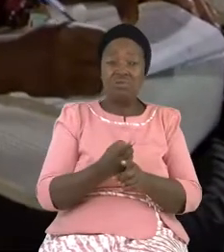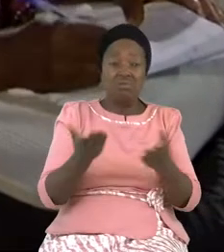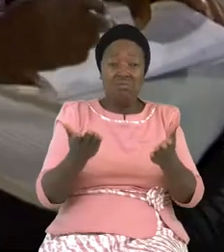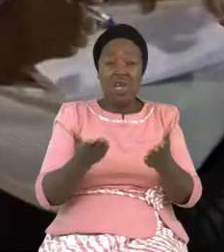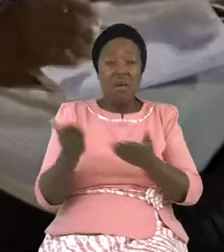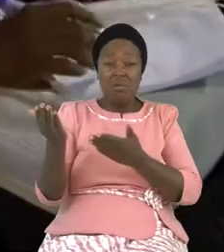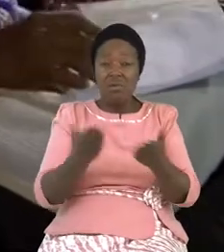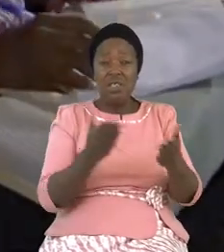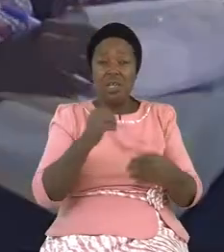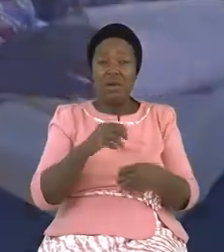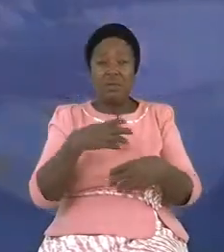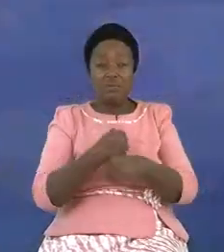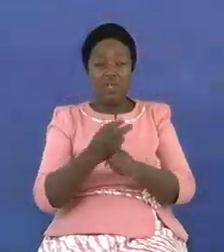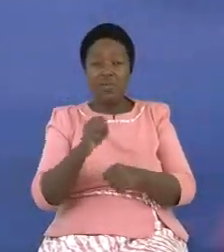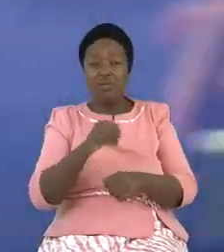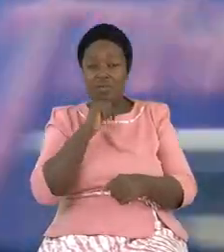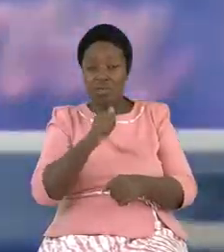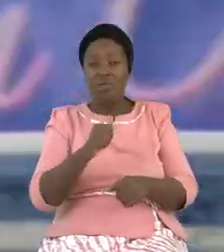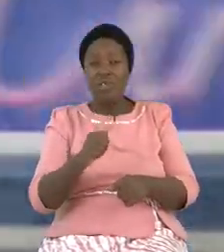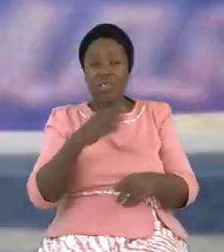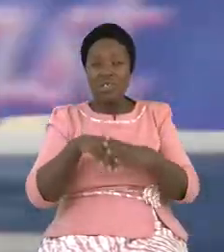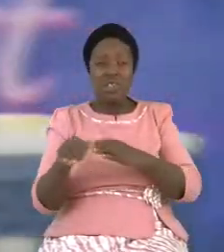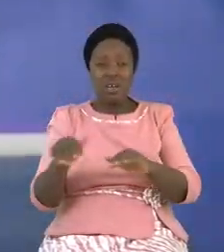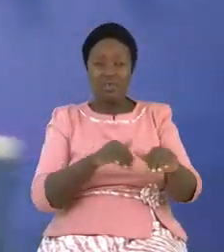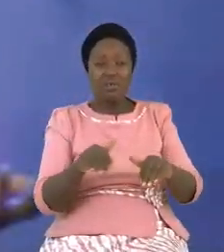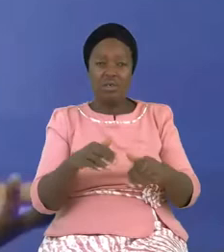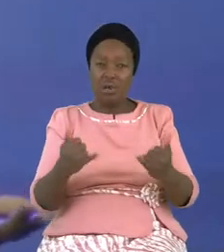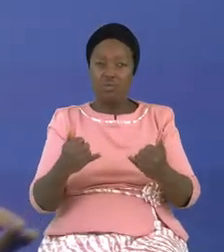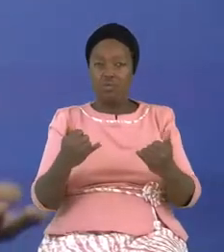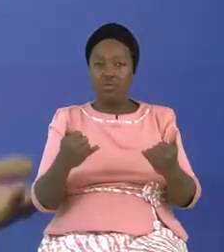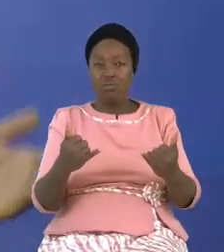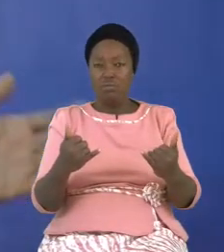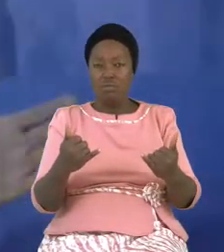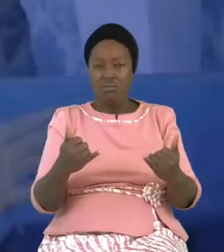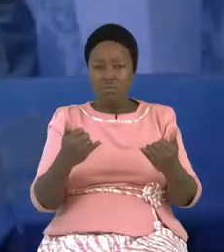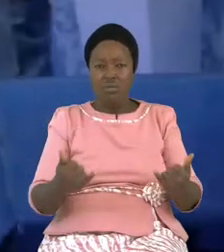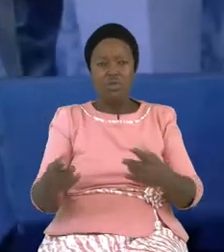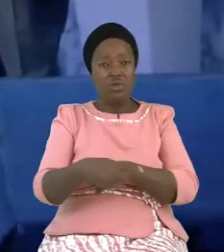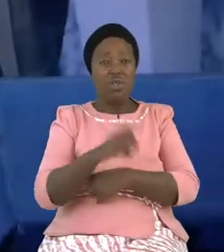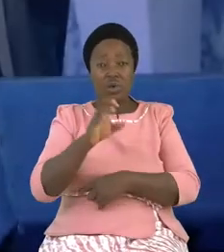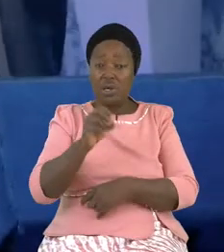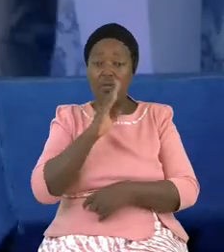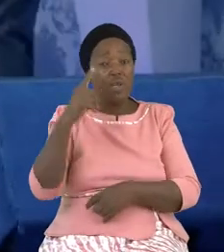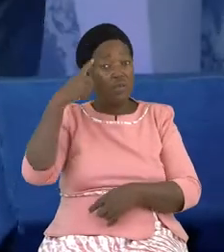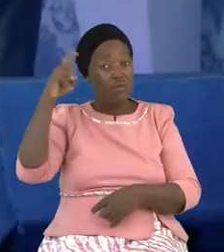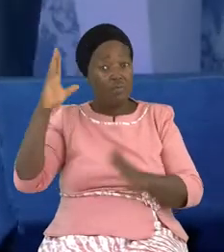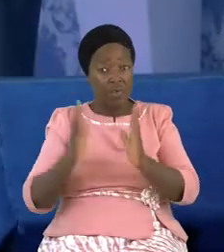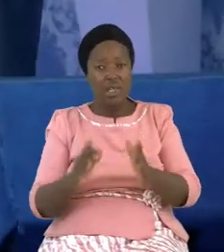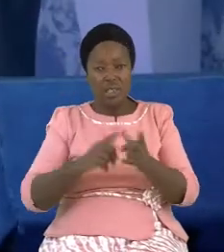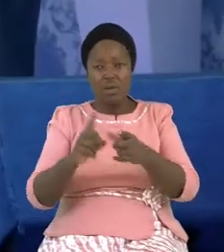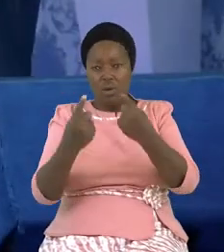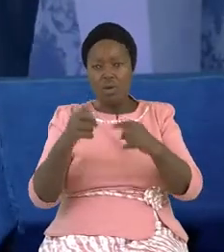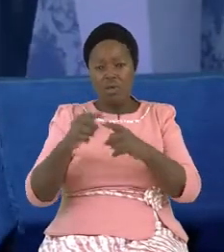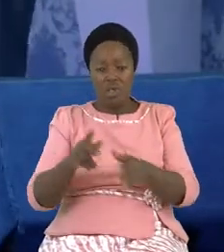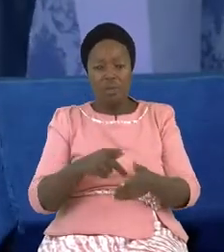the path of action. Now today, you can be a dreamer and then you come to the path of